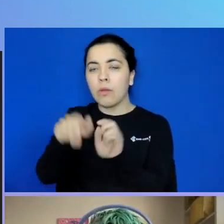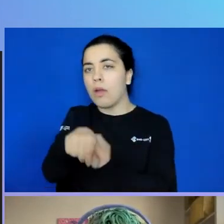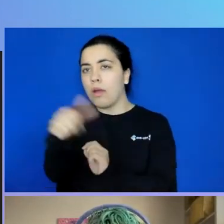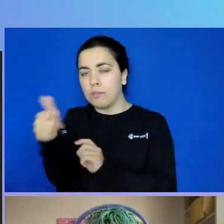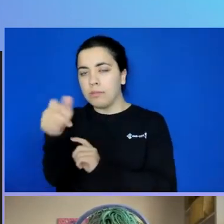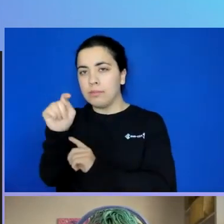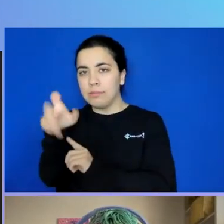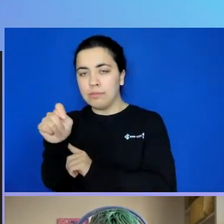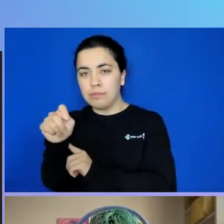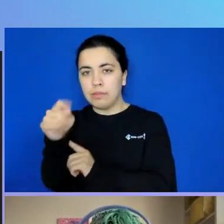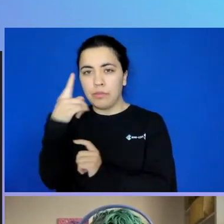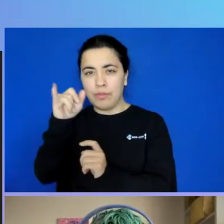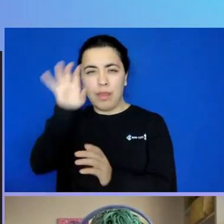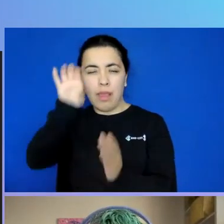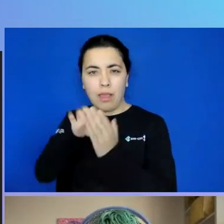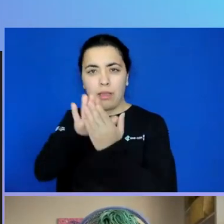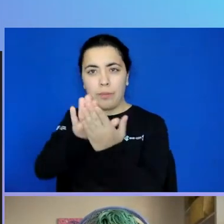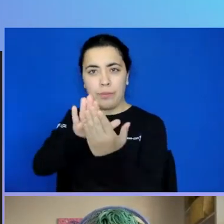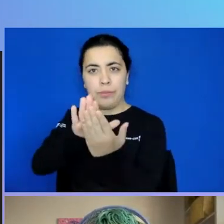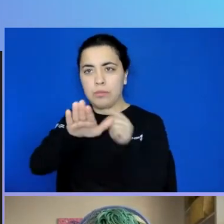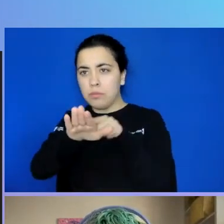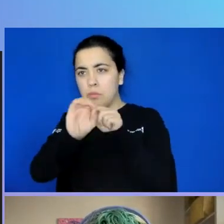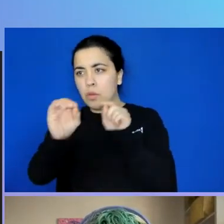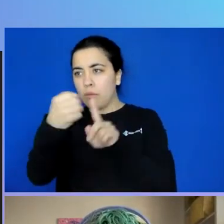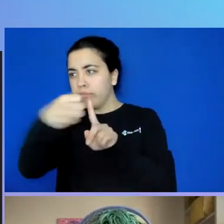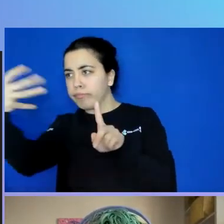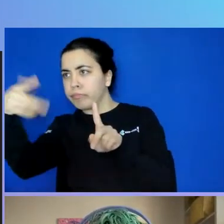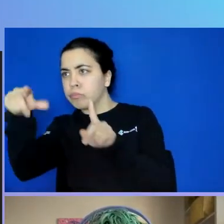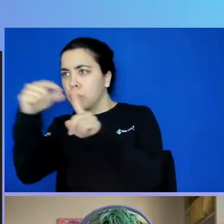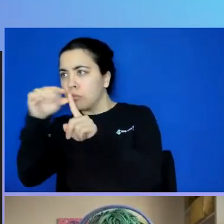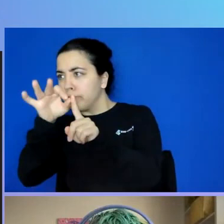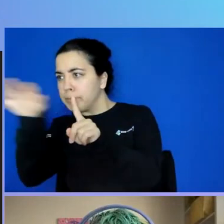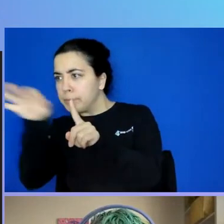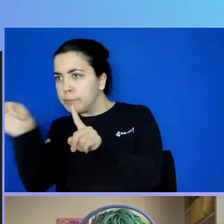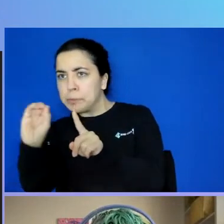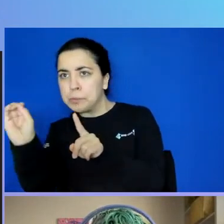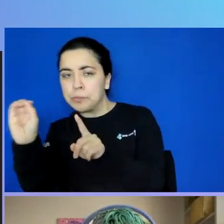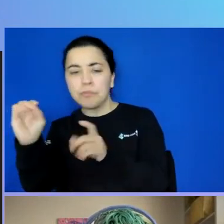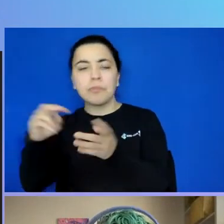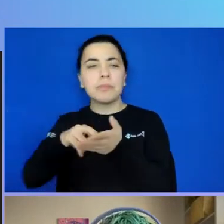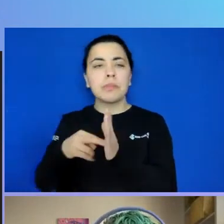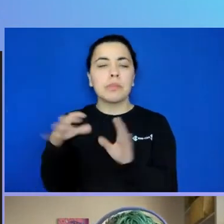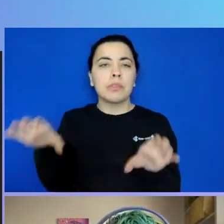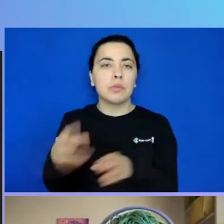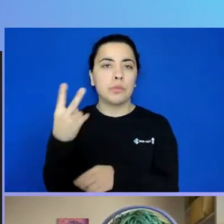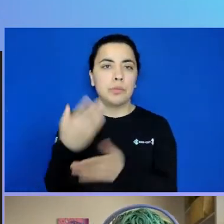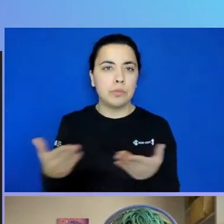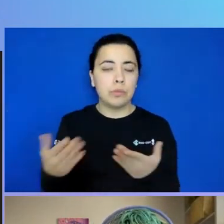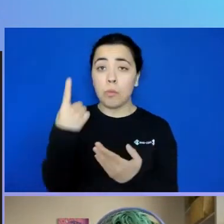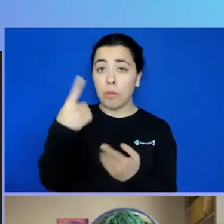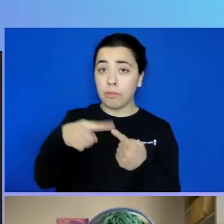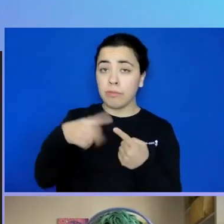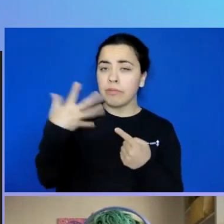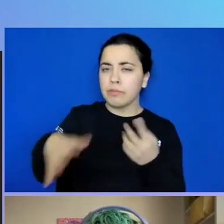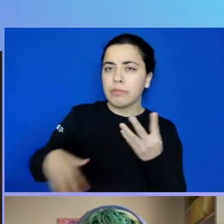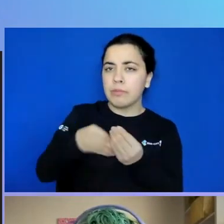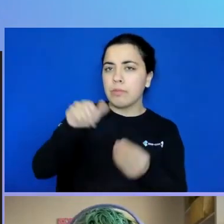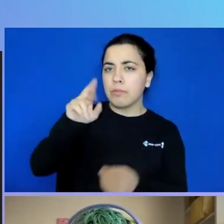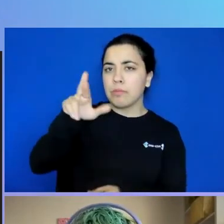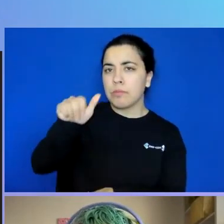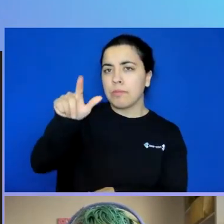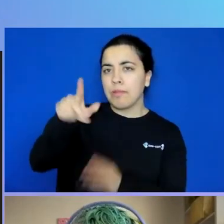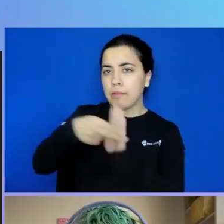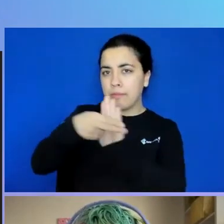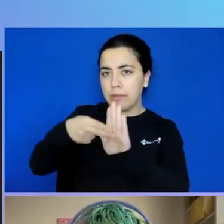the icon that would be labeling the button. So in this case, what we've done is two things. One, we added an aria label, which is the same thing